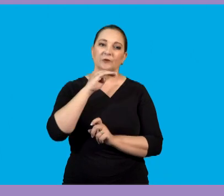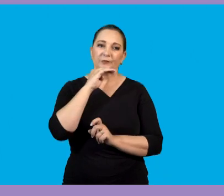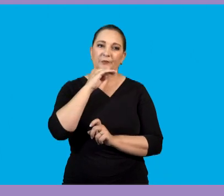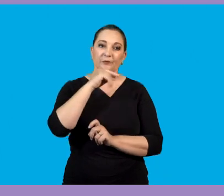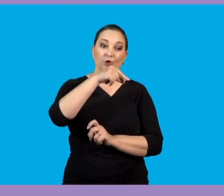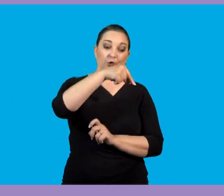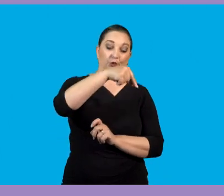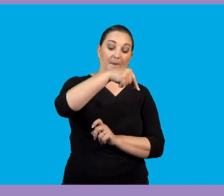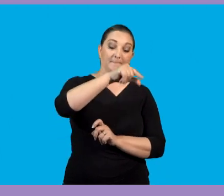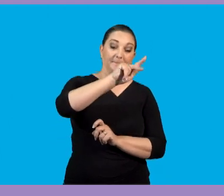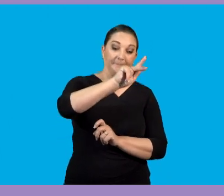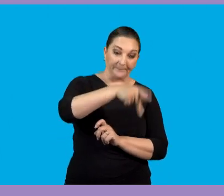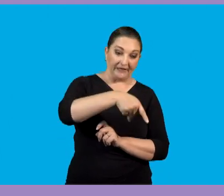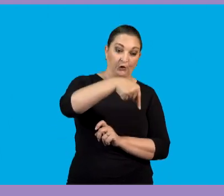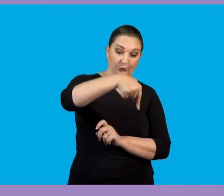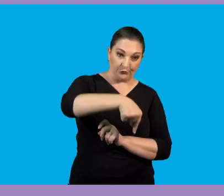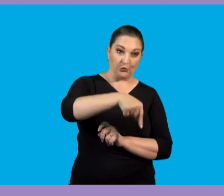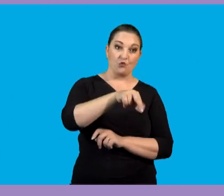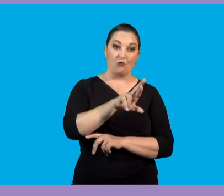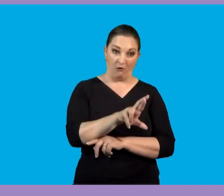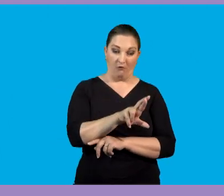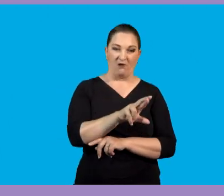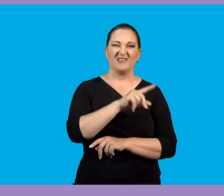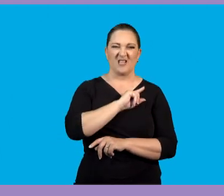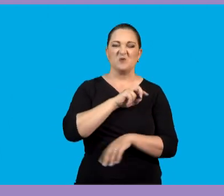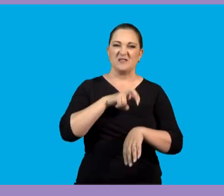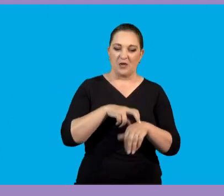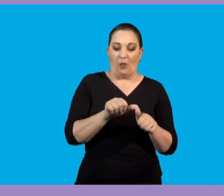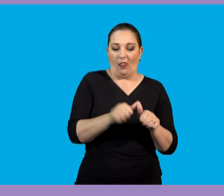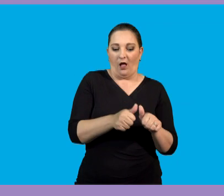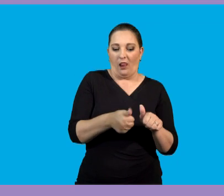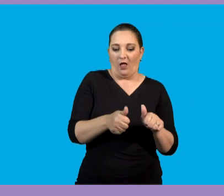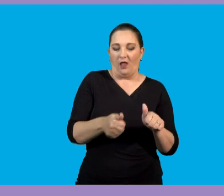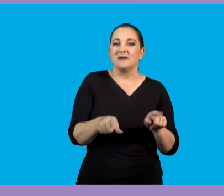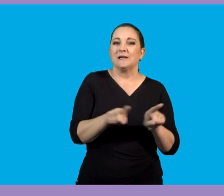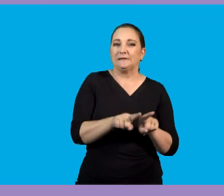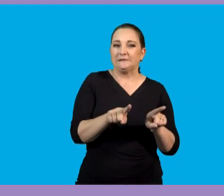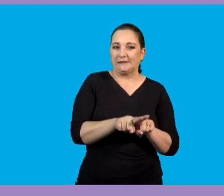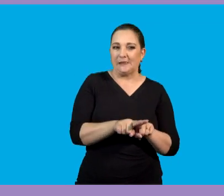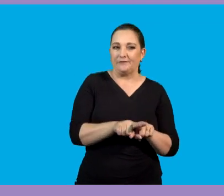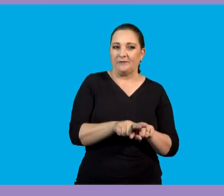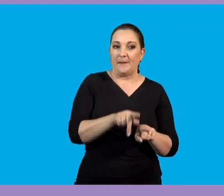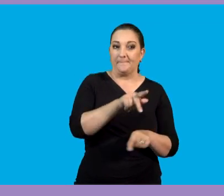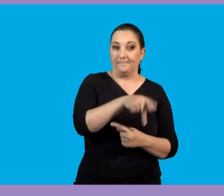we started with PQ, and PQ is the one with 20